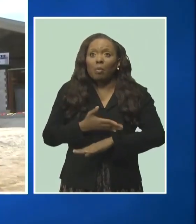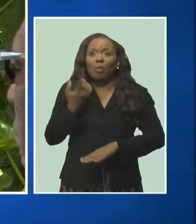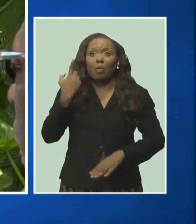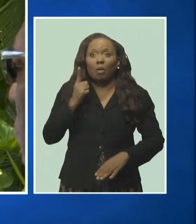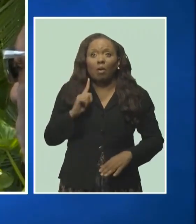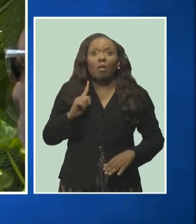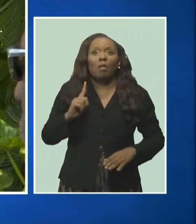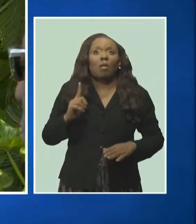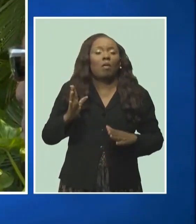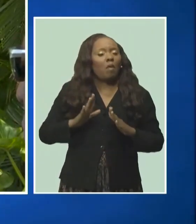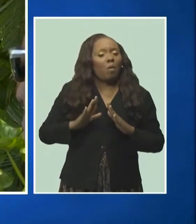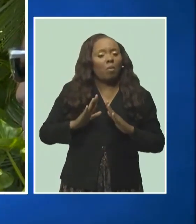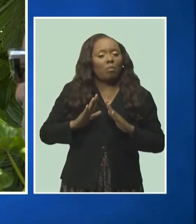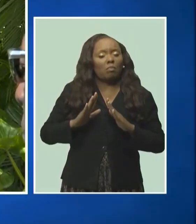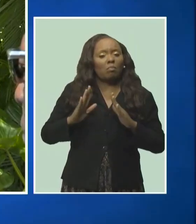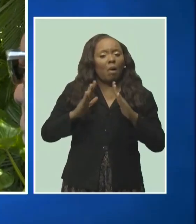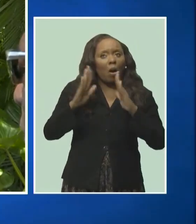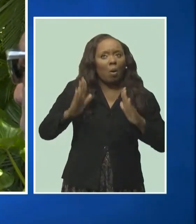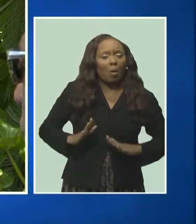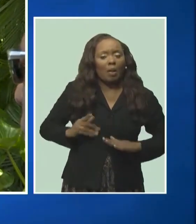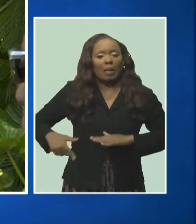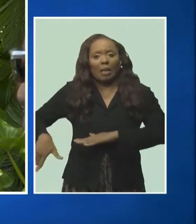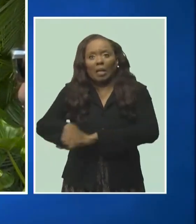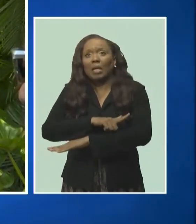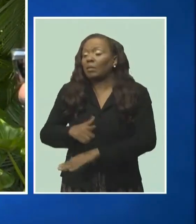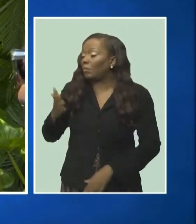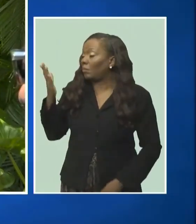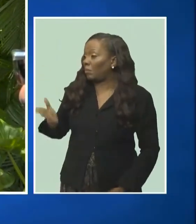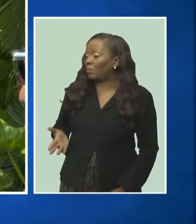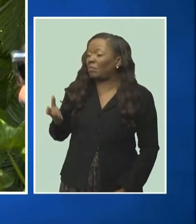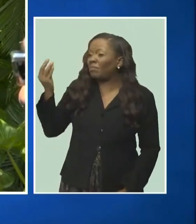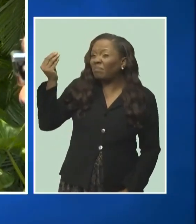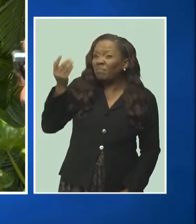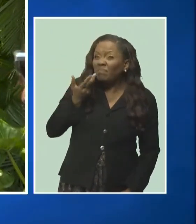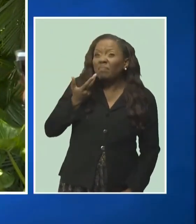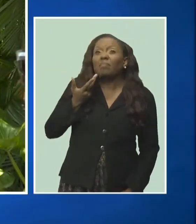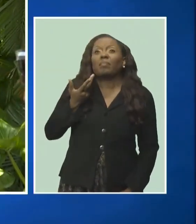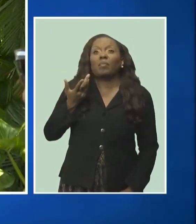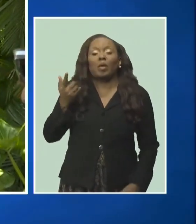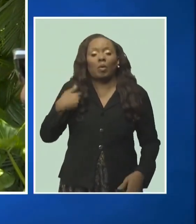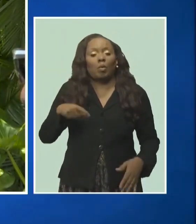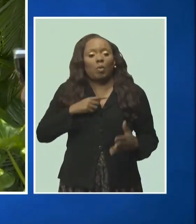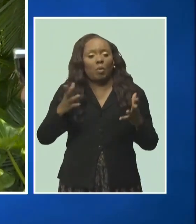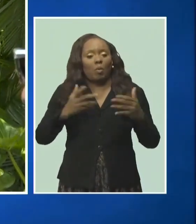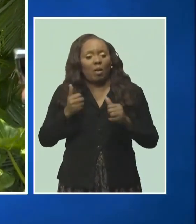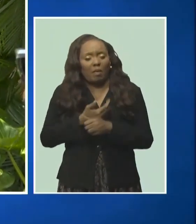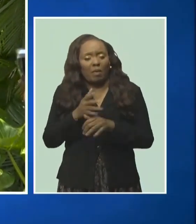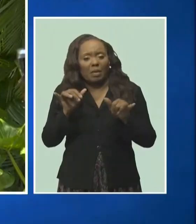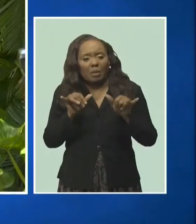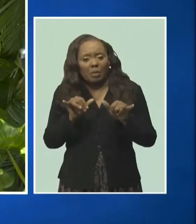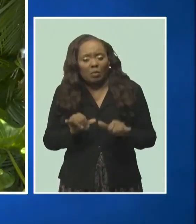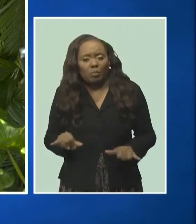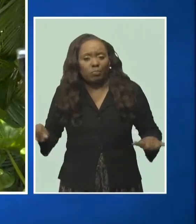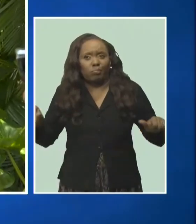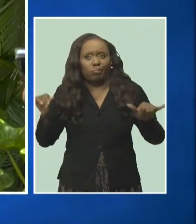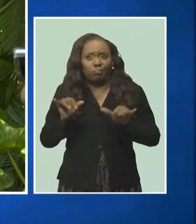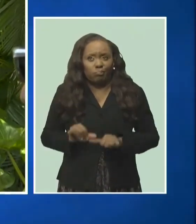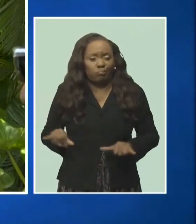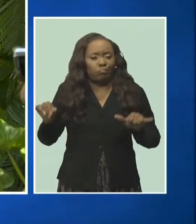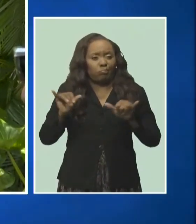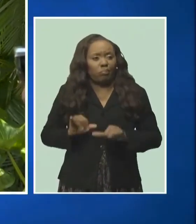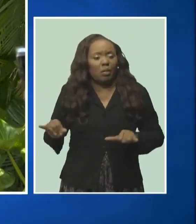by Alexandra, SMS were not letting up. Boyce again with another of her 16 goals from 23 attempts. The